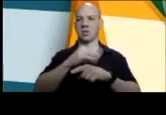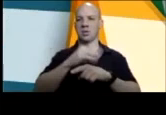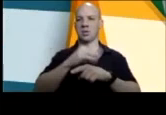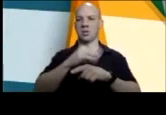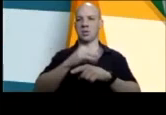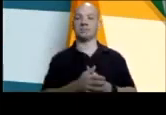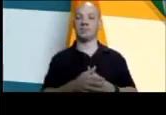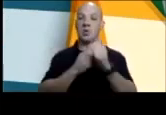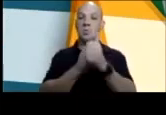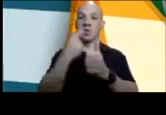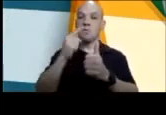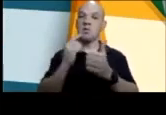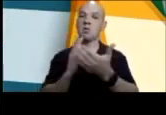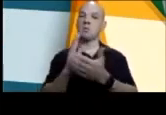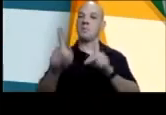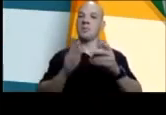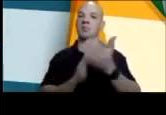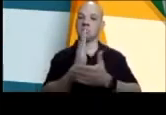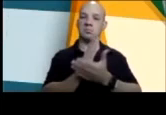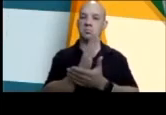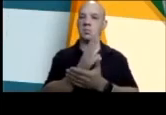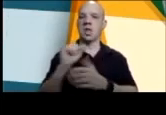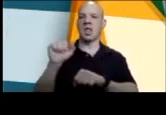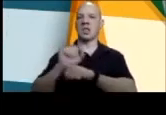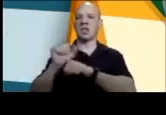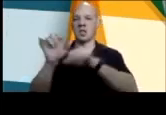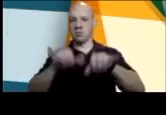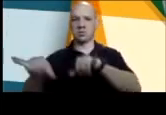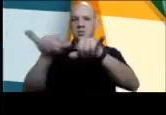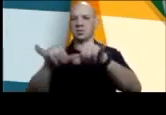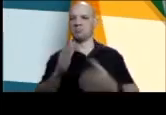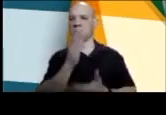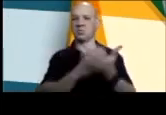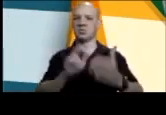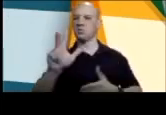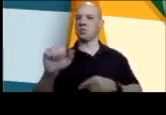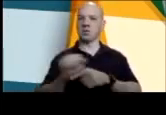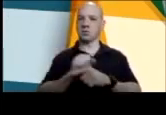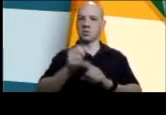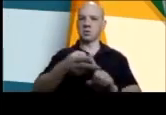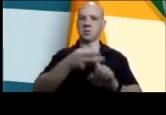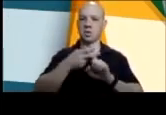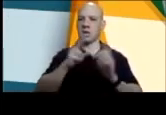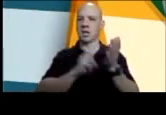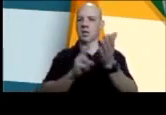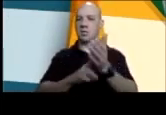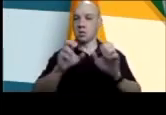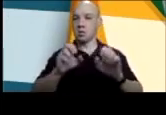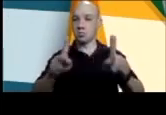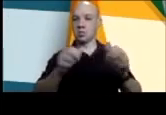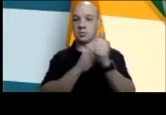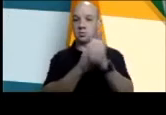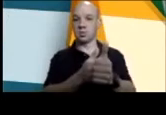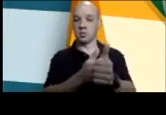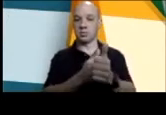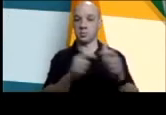Civil rights and labor standards compliance includes the following areas: Section 3 training, hiring and contracting opportunities compliance,